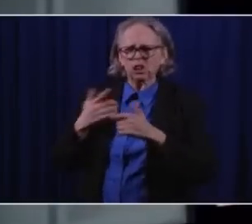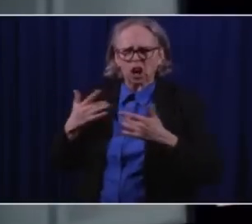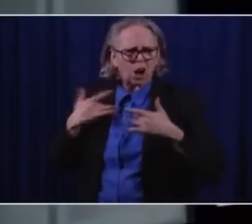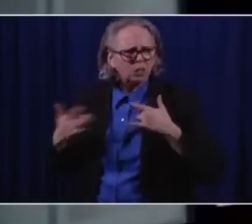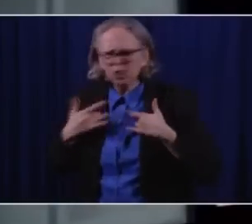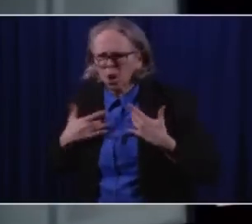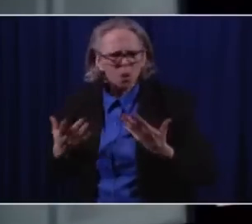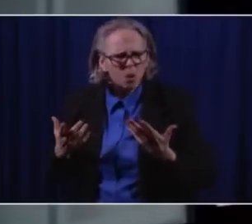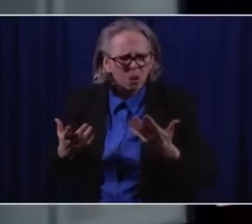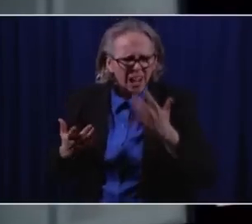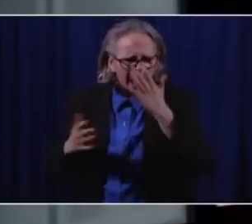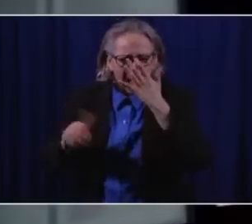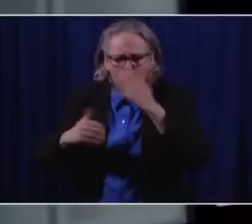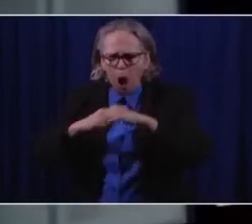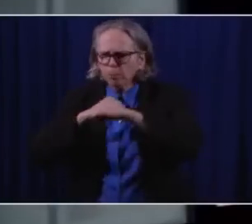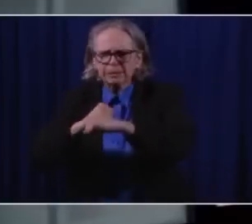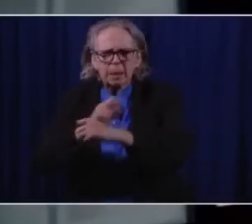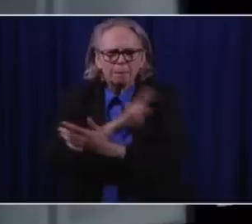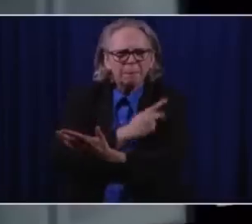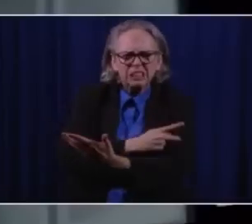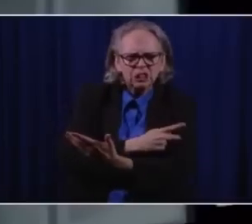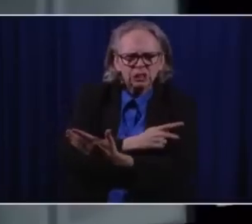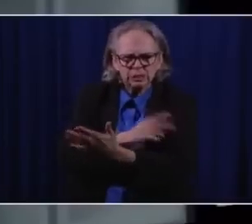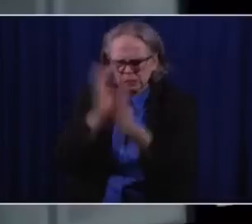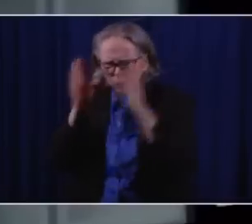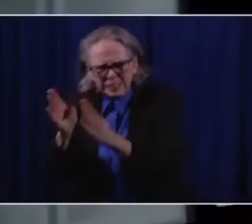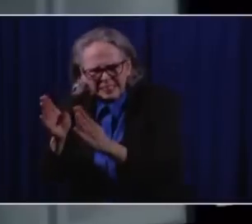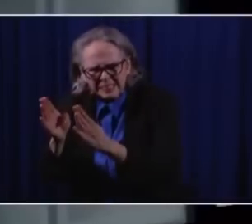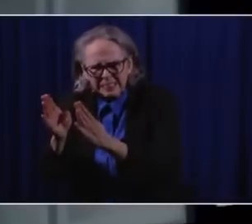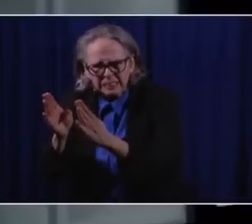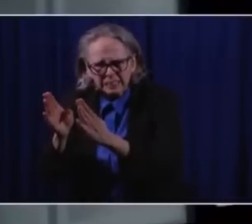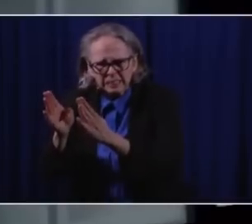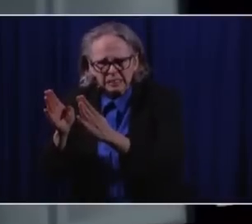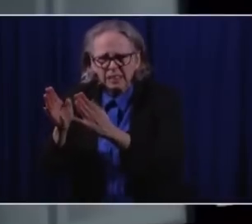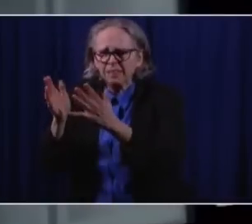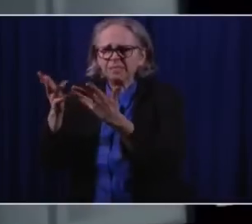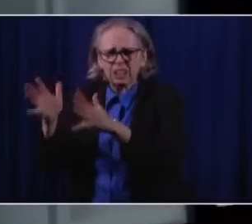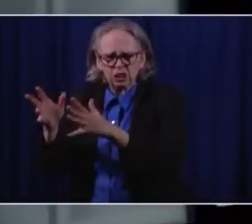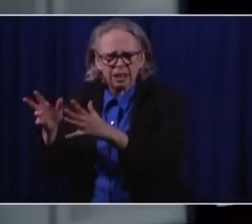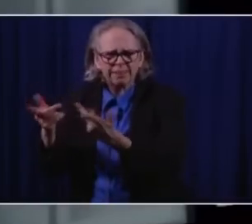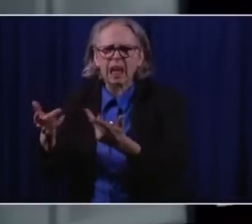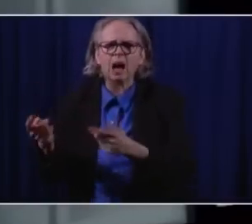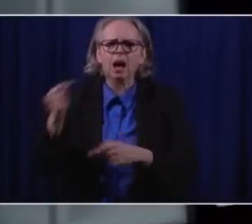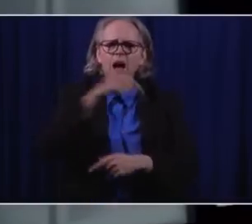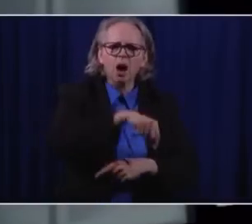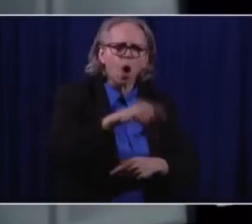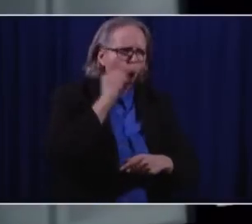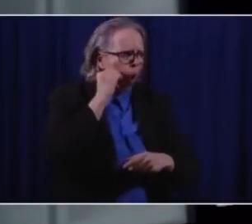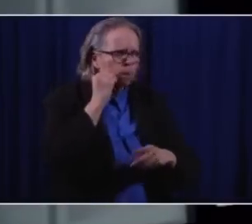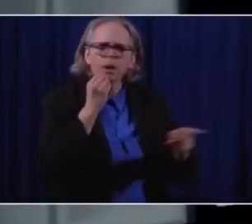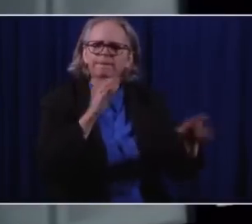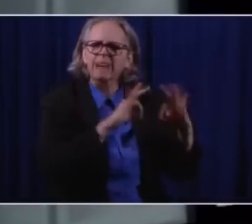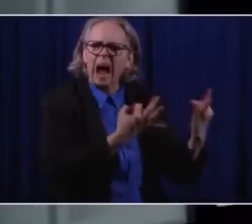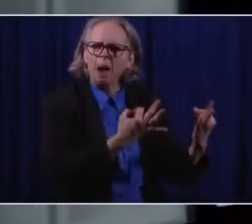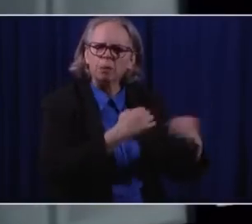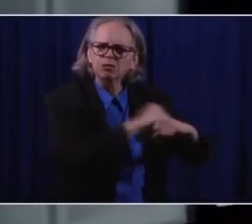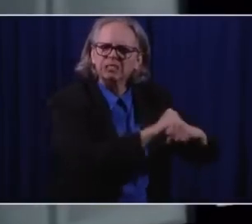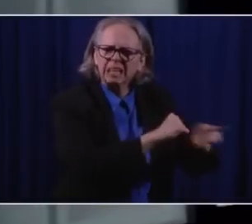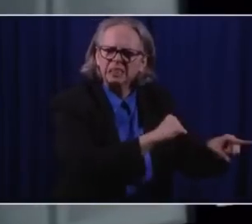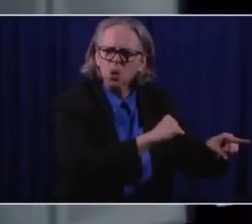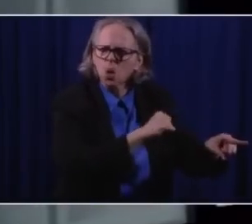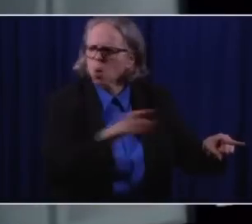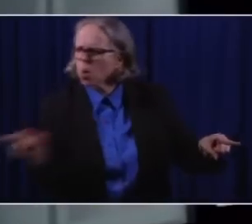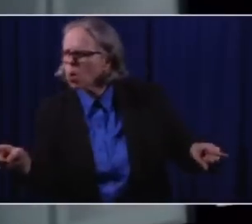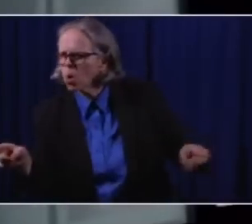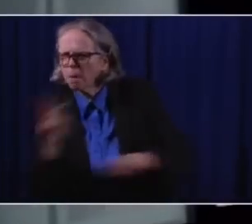safe, and then also what we do when we go home, how we keep our families and friends safe. And that was a definite stress that we were walking